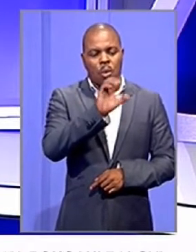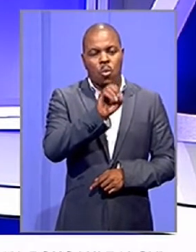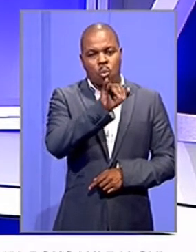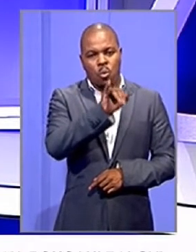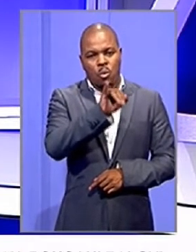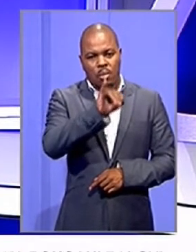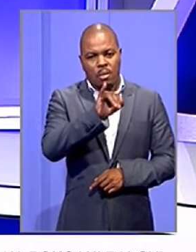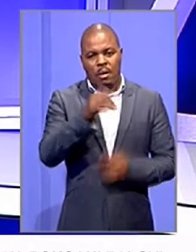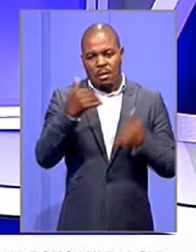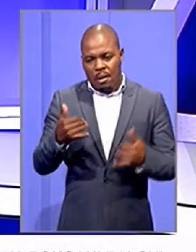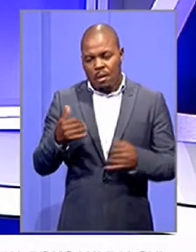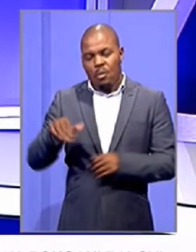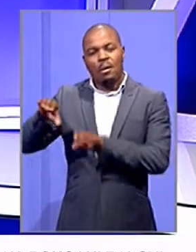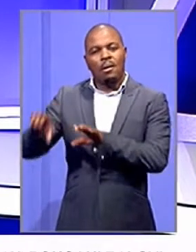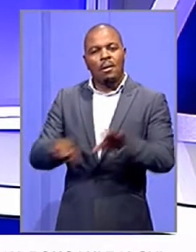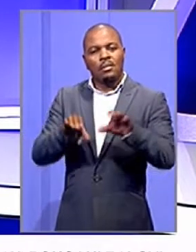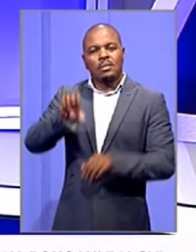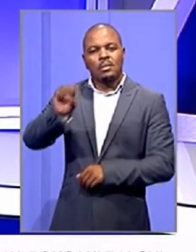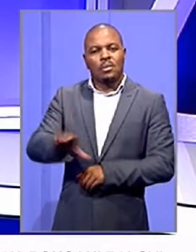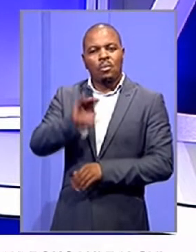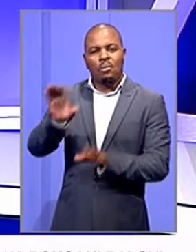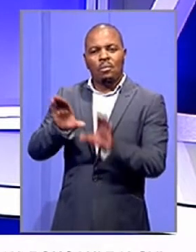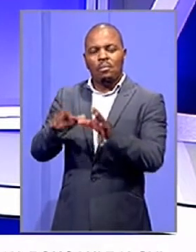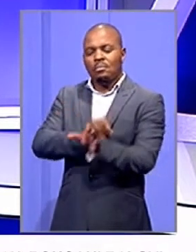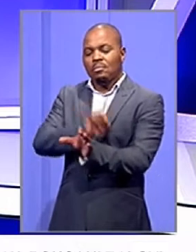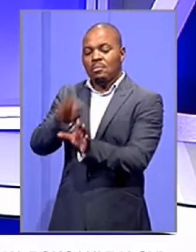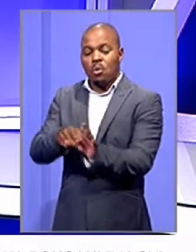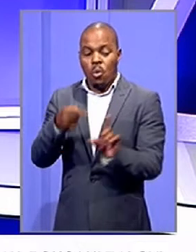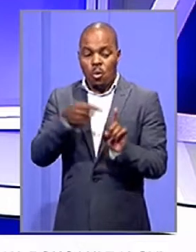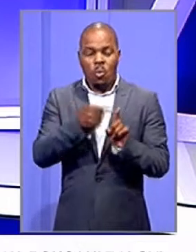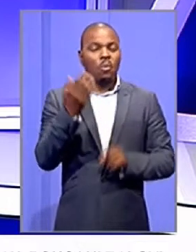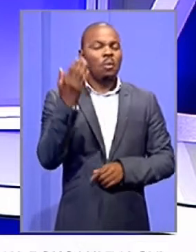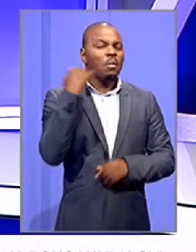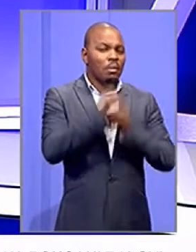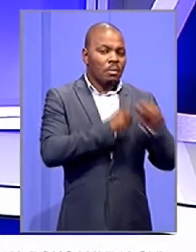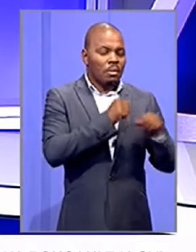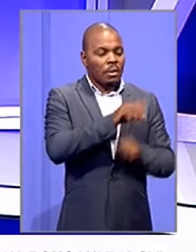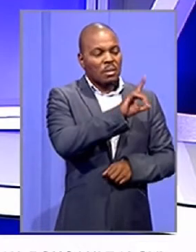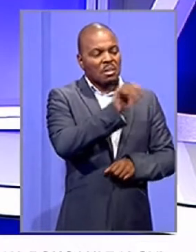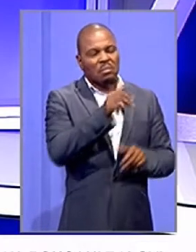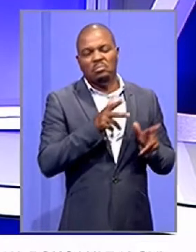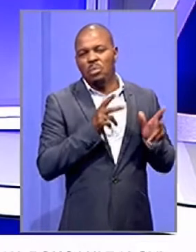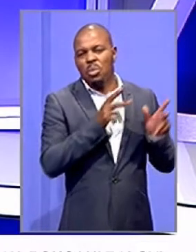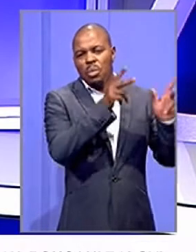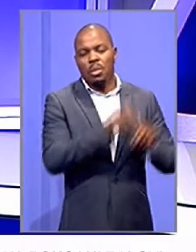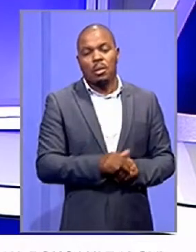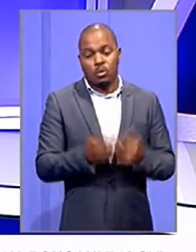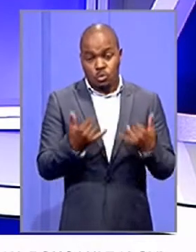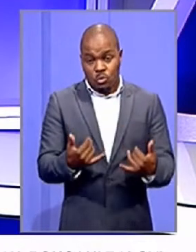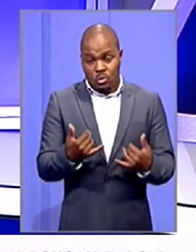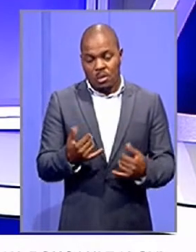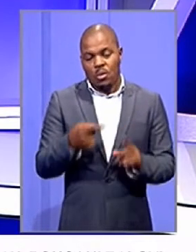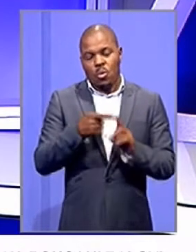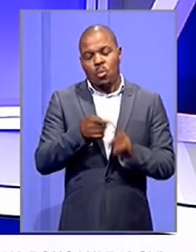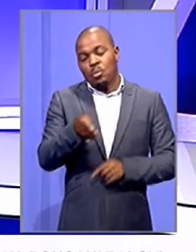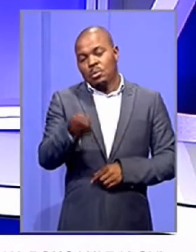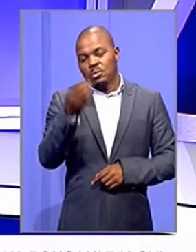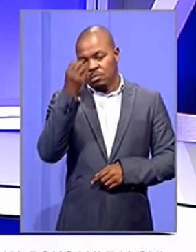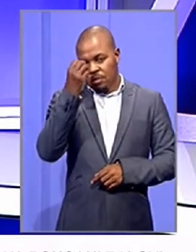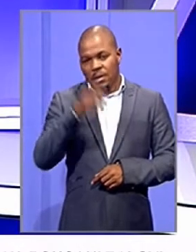la Action SA. O tlogetse DA ngwagola. Polelong ya gagwe le bobega ditaba pijana le hono ka